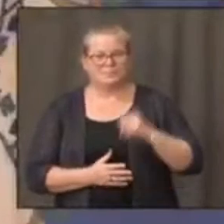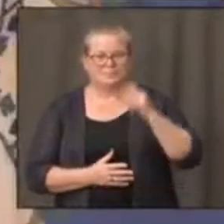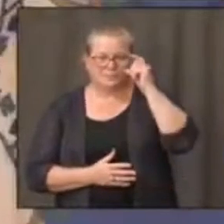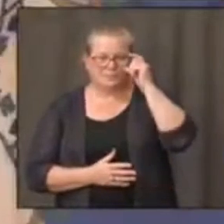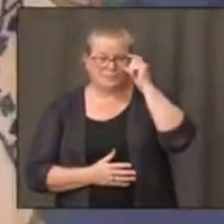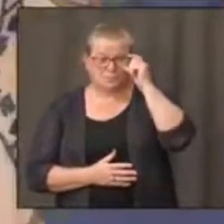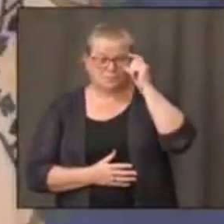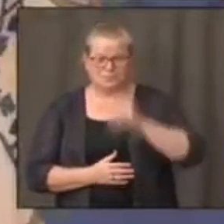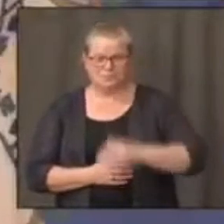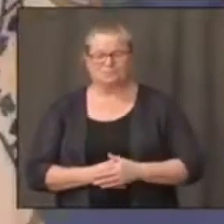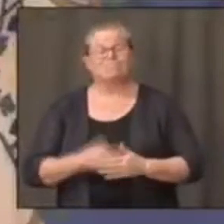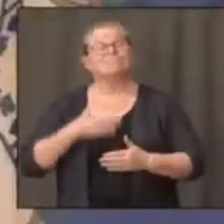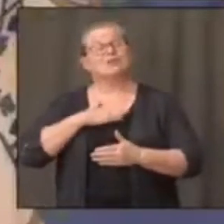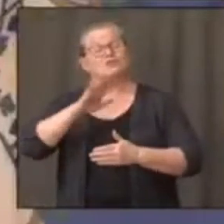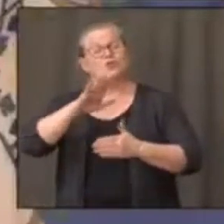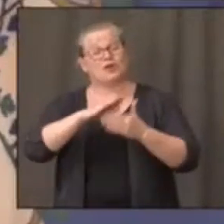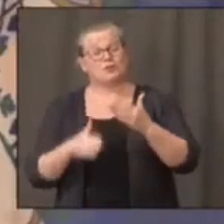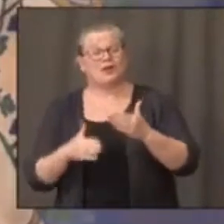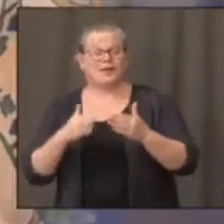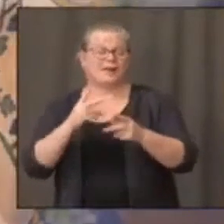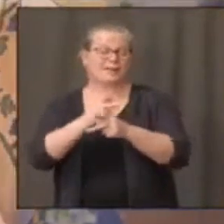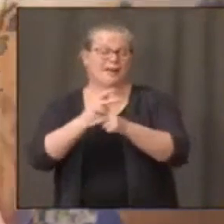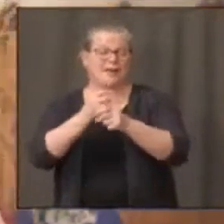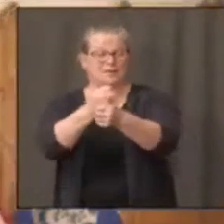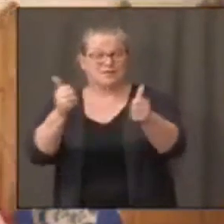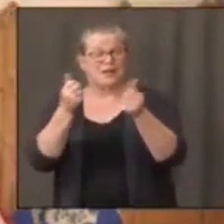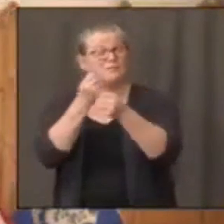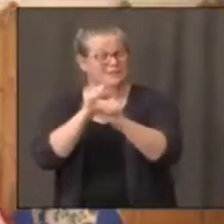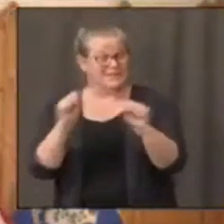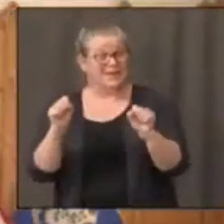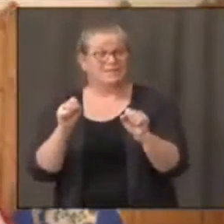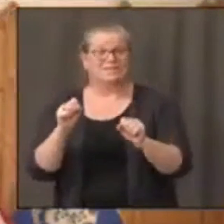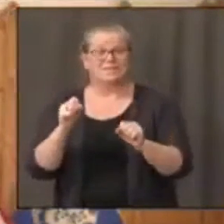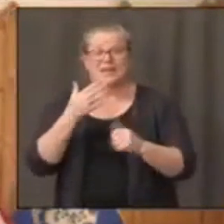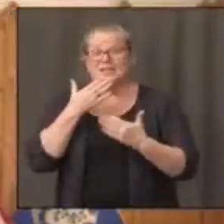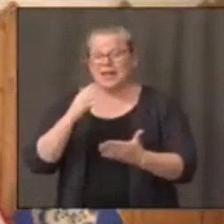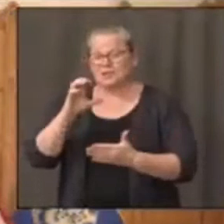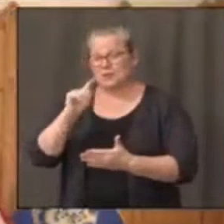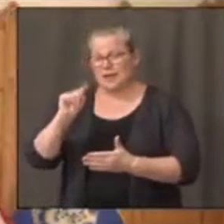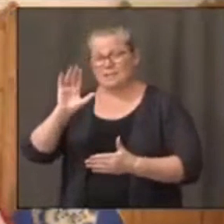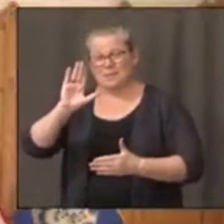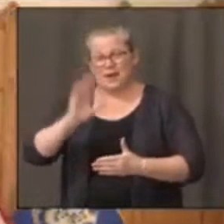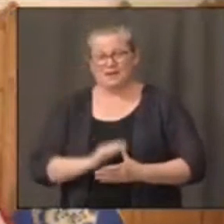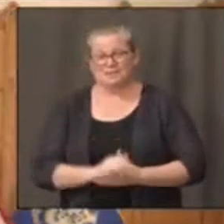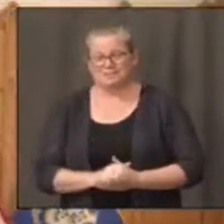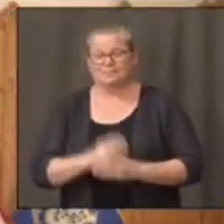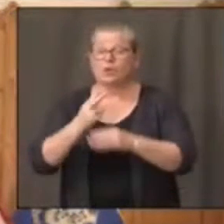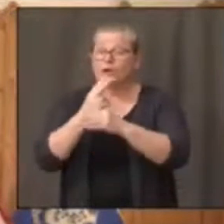Have a safe weekend. Take care, everybody. Thank you, Scott. Wear the mask.